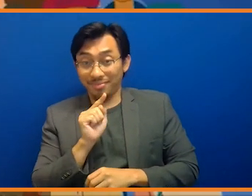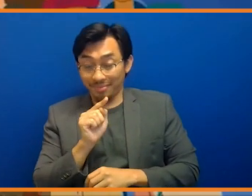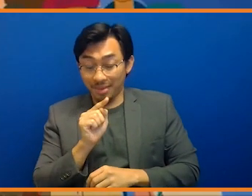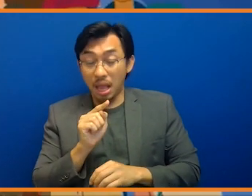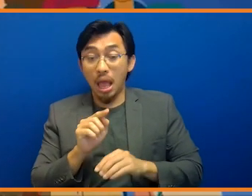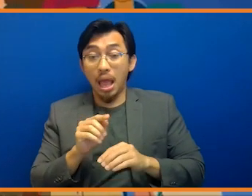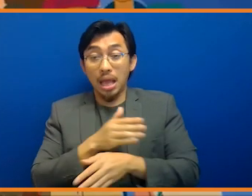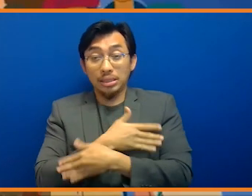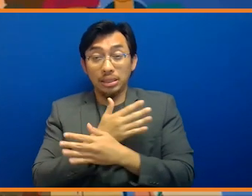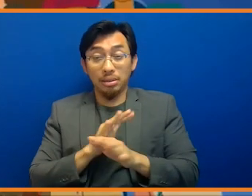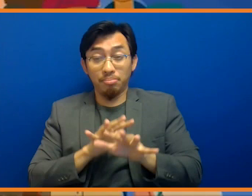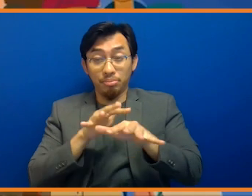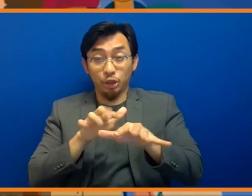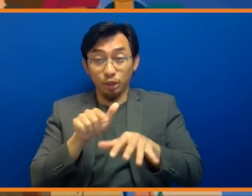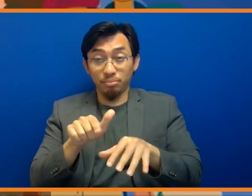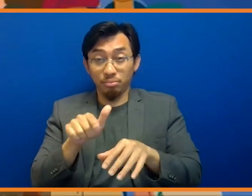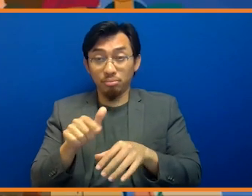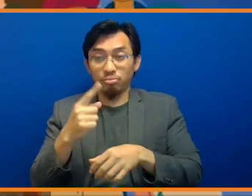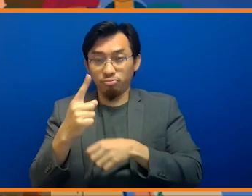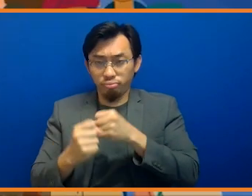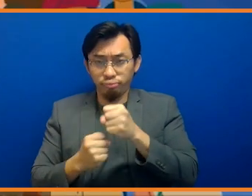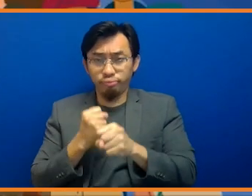Aceh Tsunami Museum every year